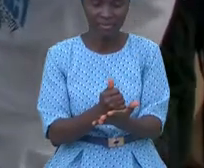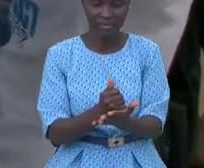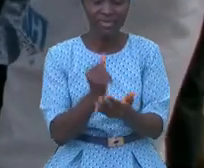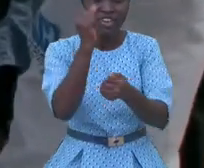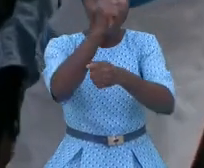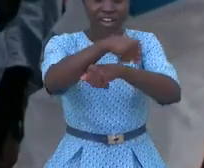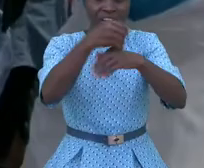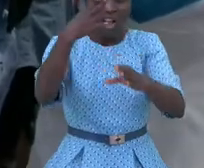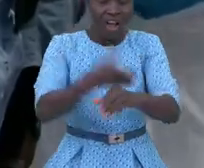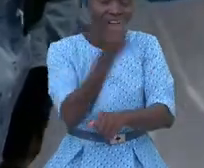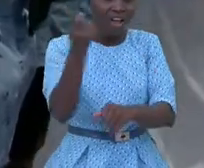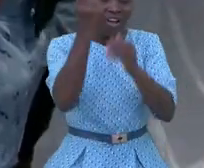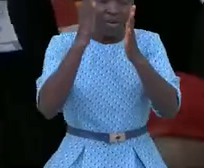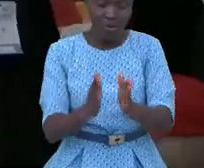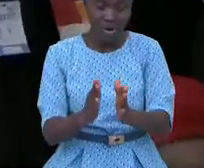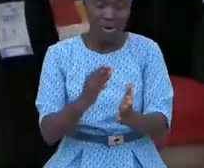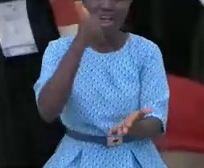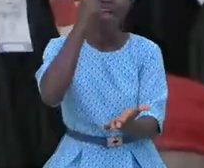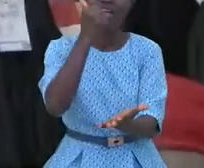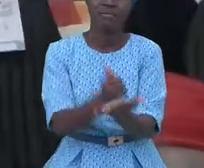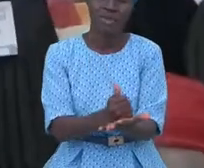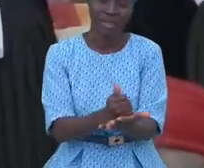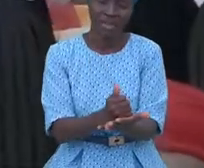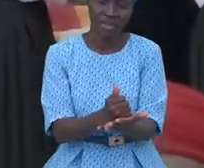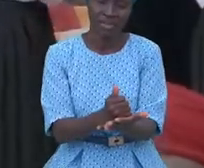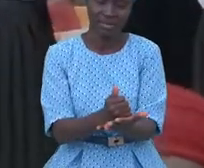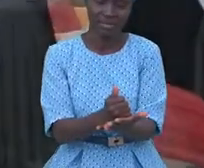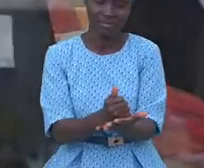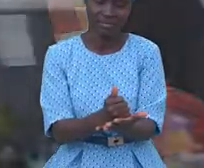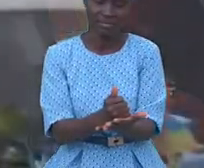Conquerors, amen.